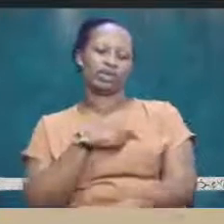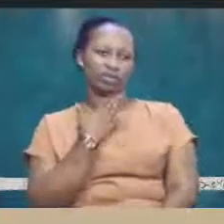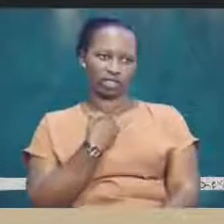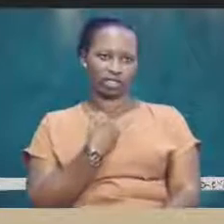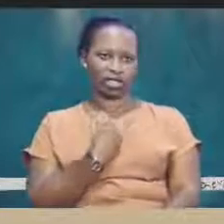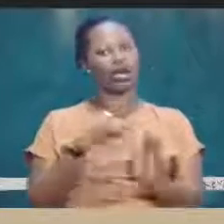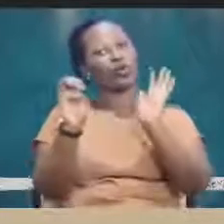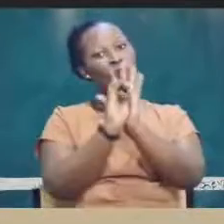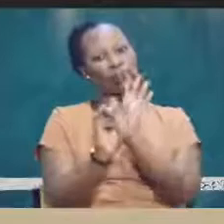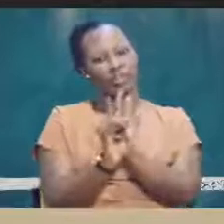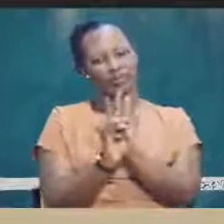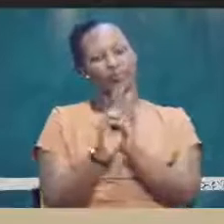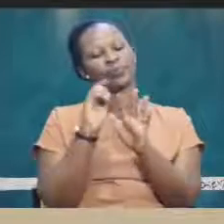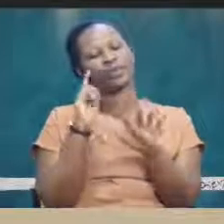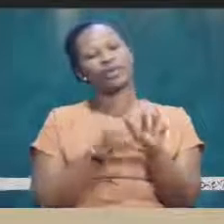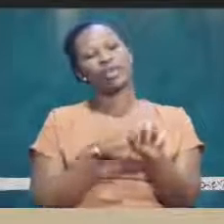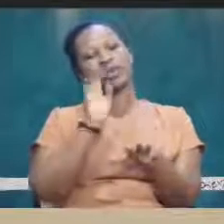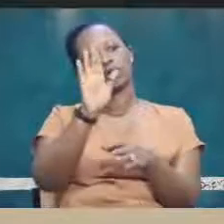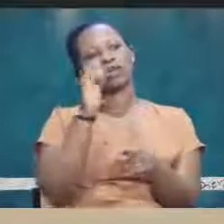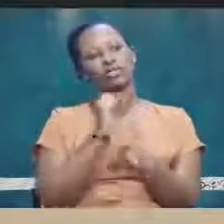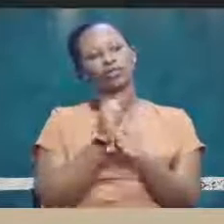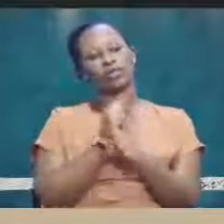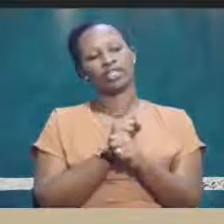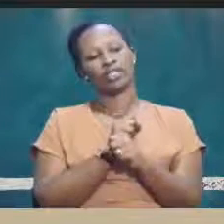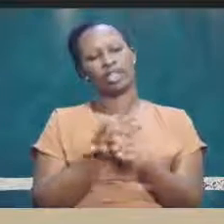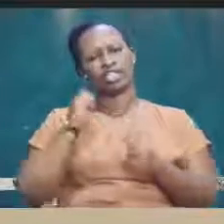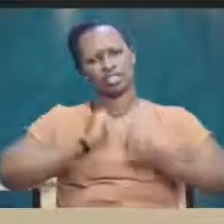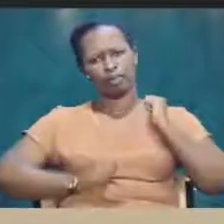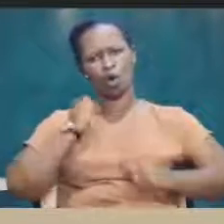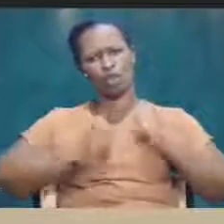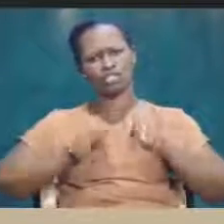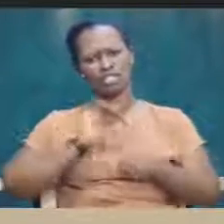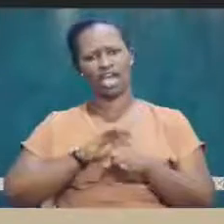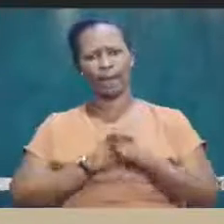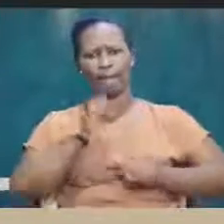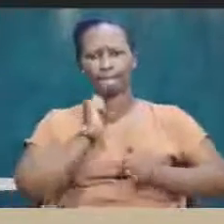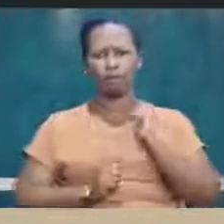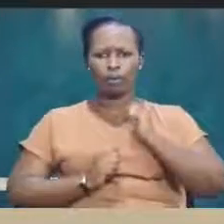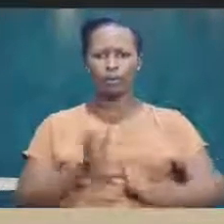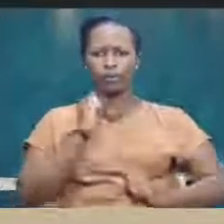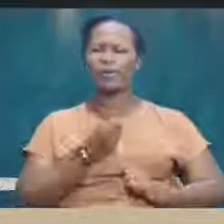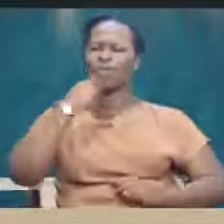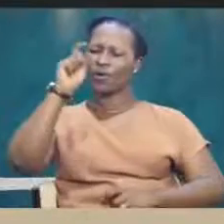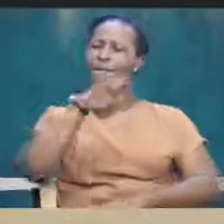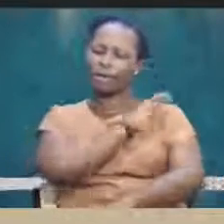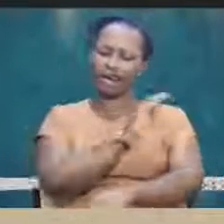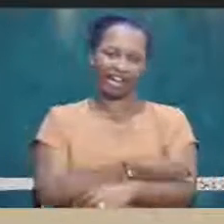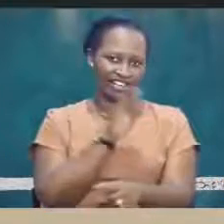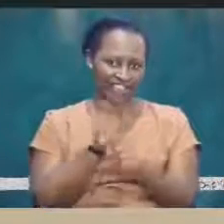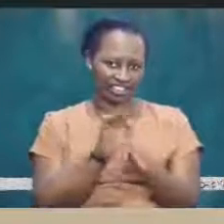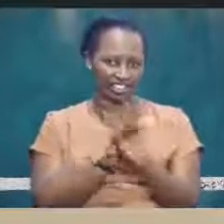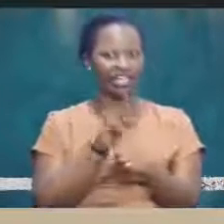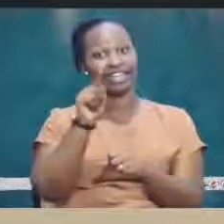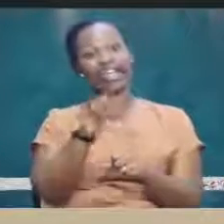Take an example. When you are doing a lot of sports, you need a lot of energy. So that